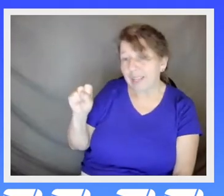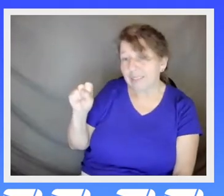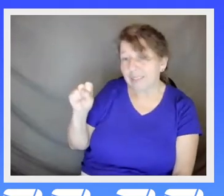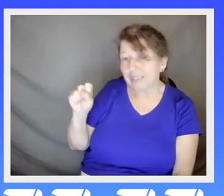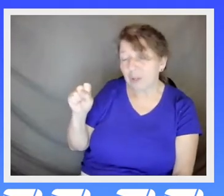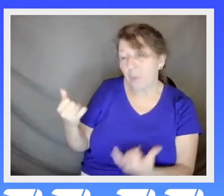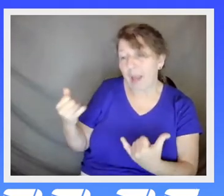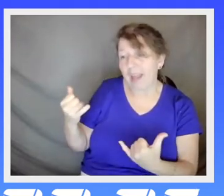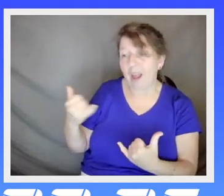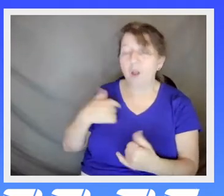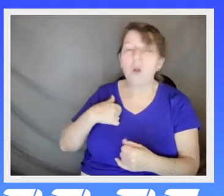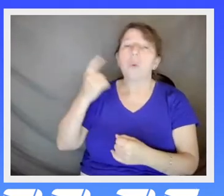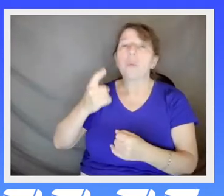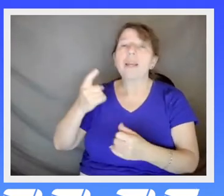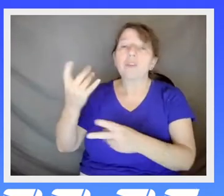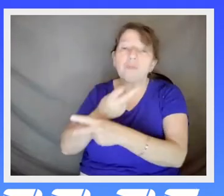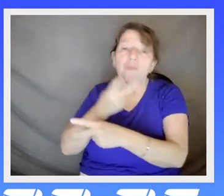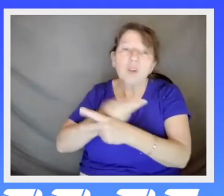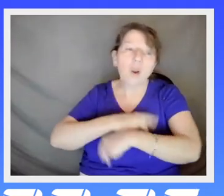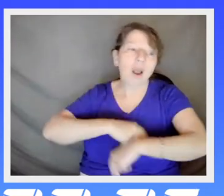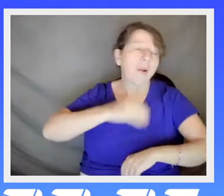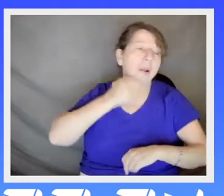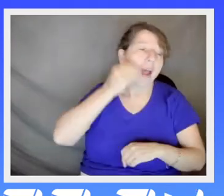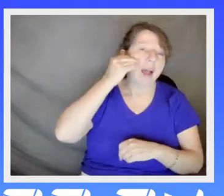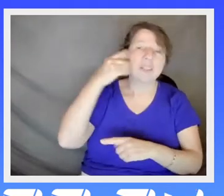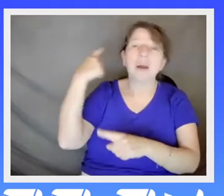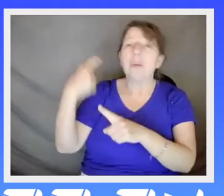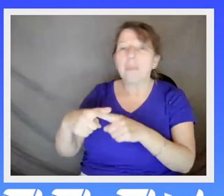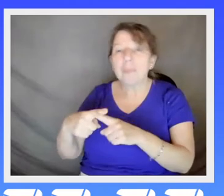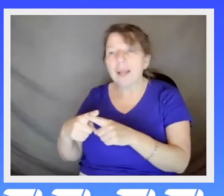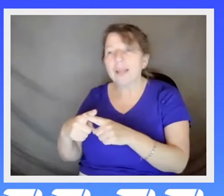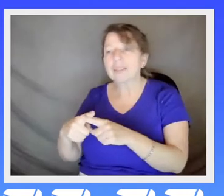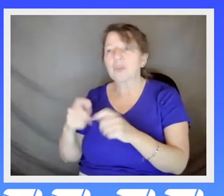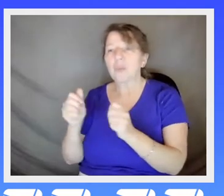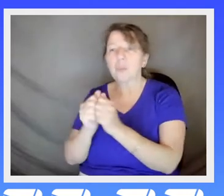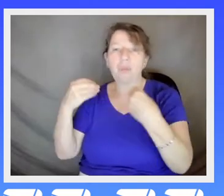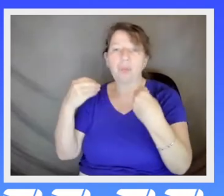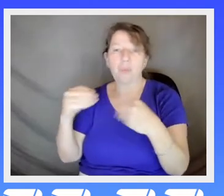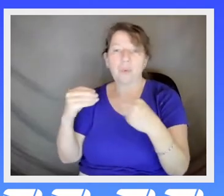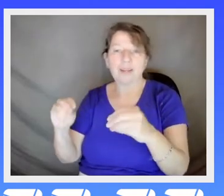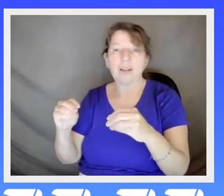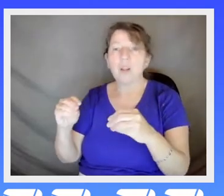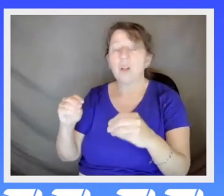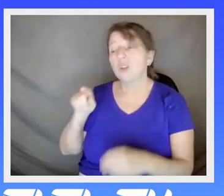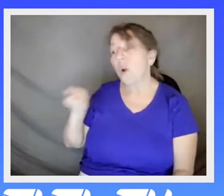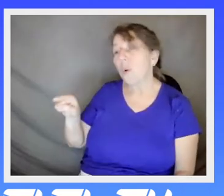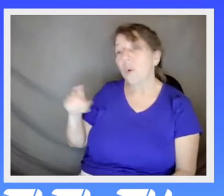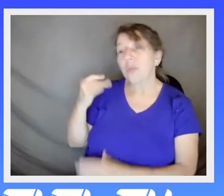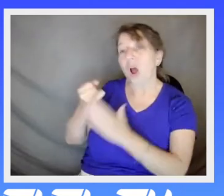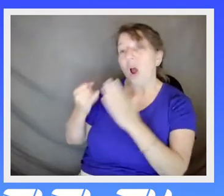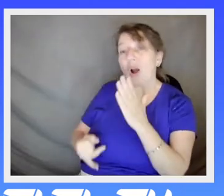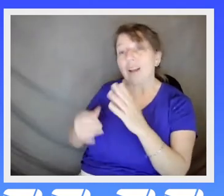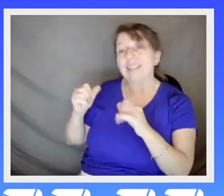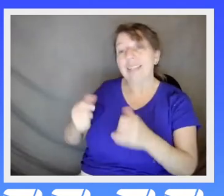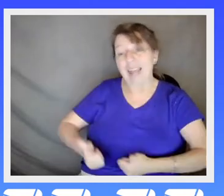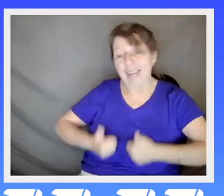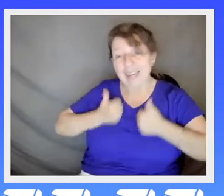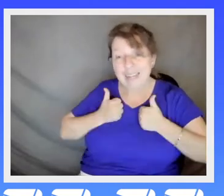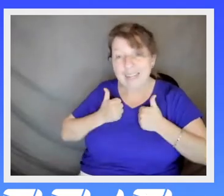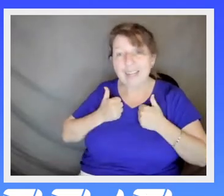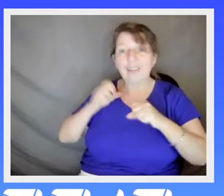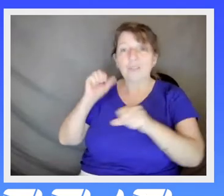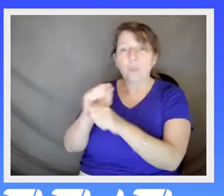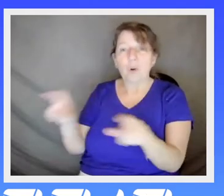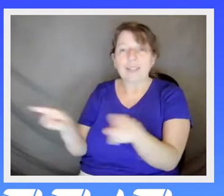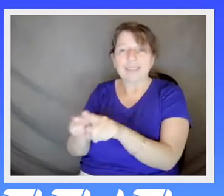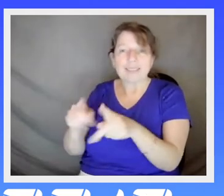housing, but couple it with a retail space so artists don't have to leave where they live to work. And of course we know these artists